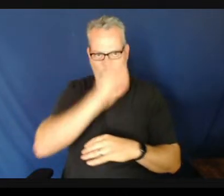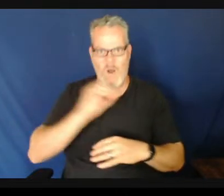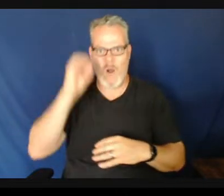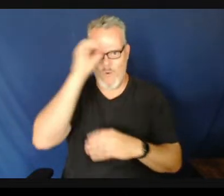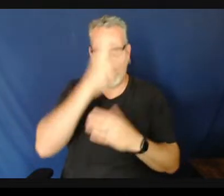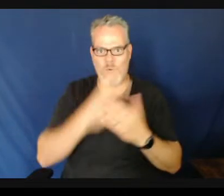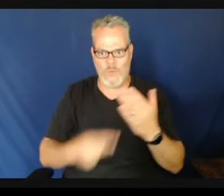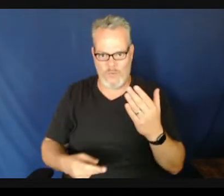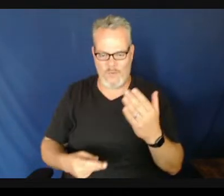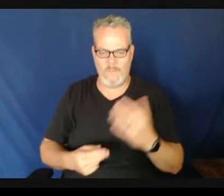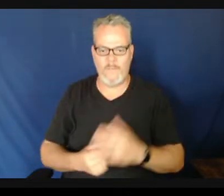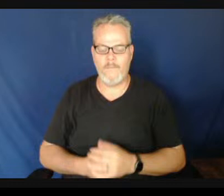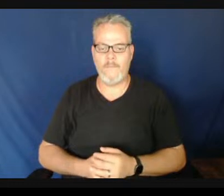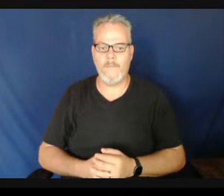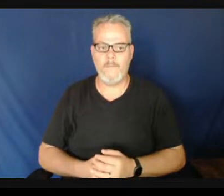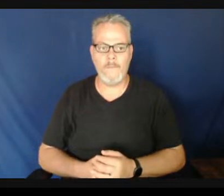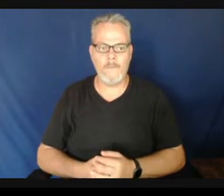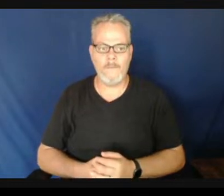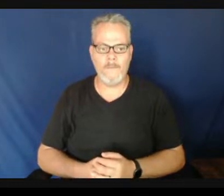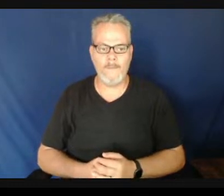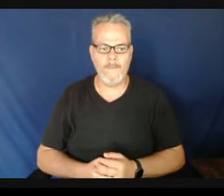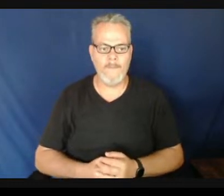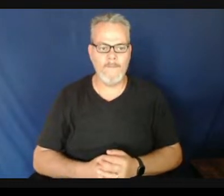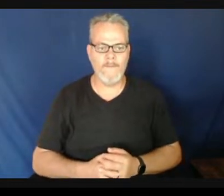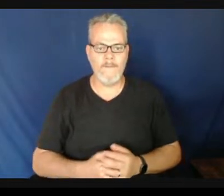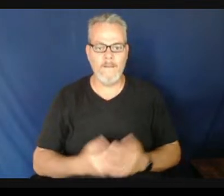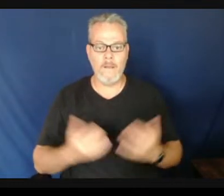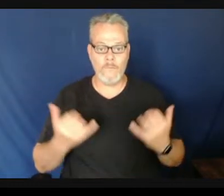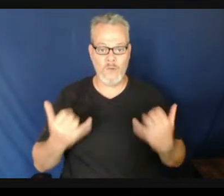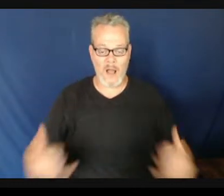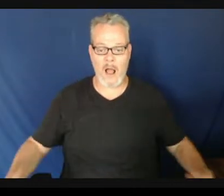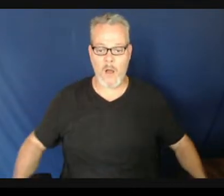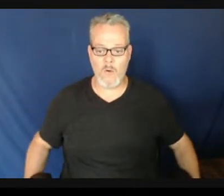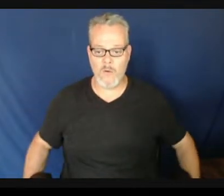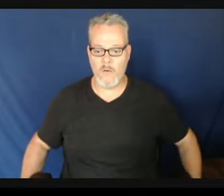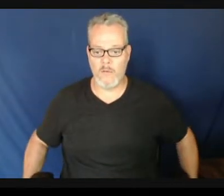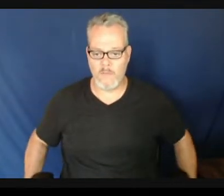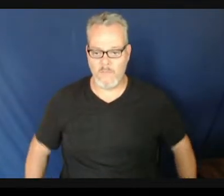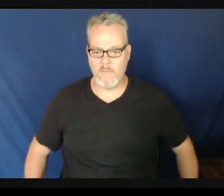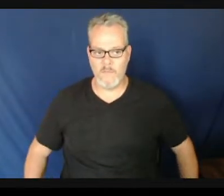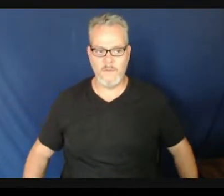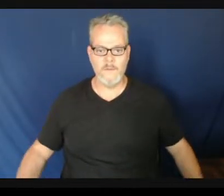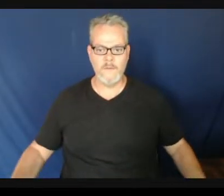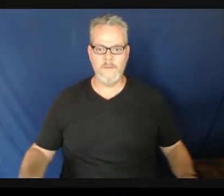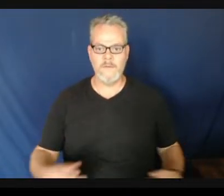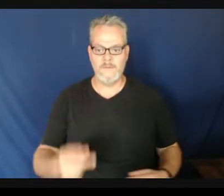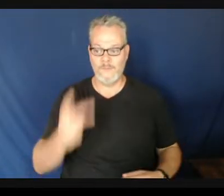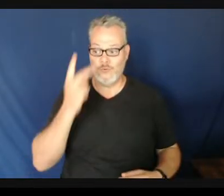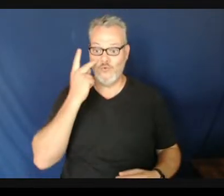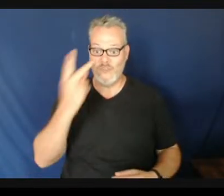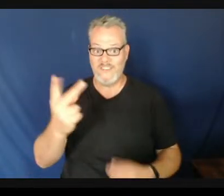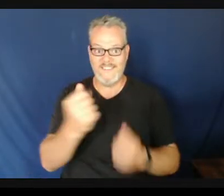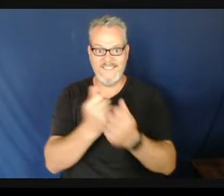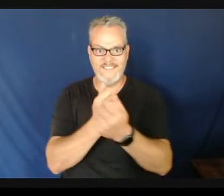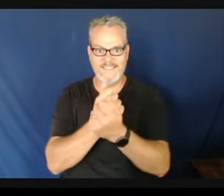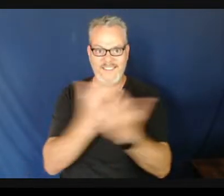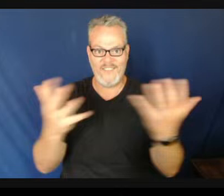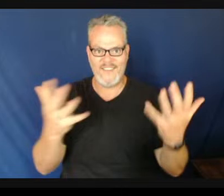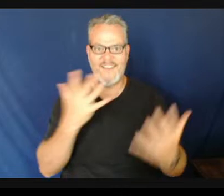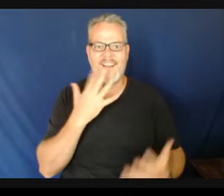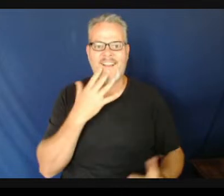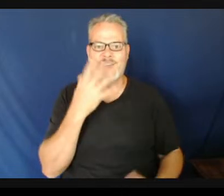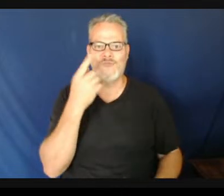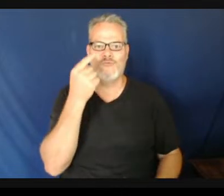But for now, if we look at our state air quality data, everything is in the green with the